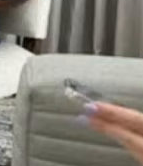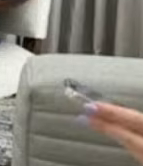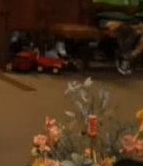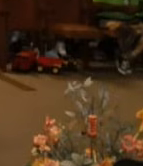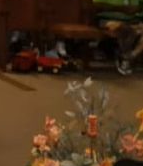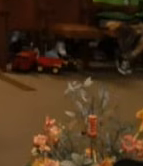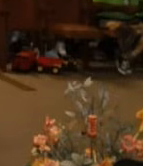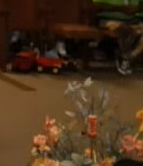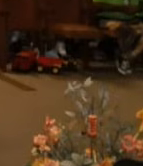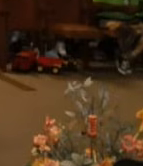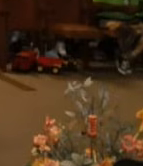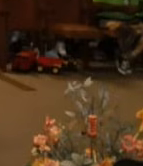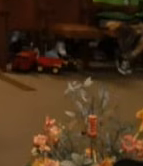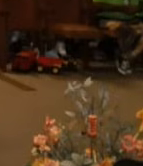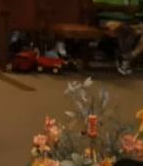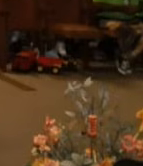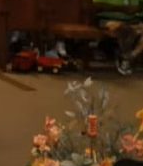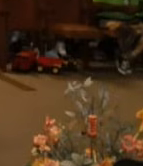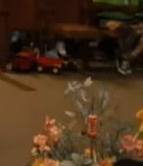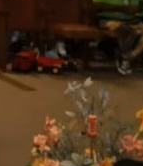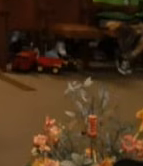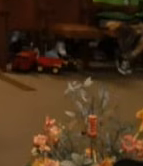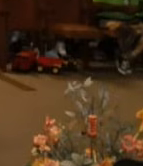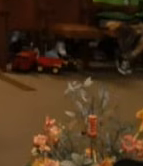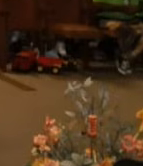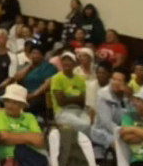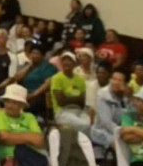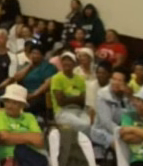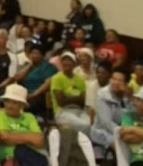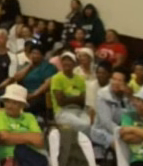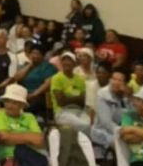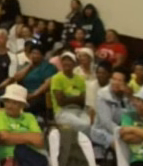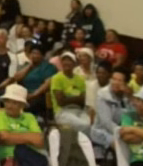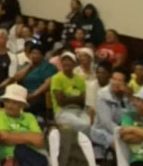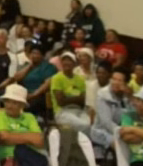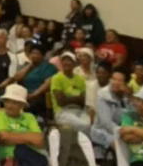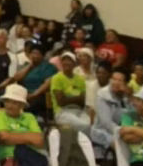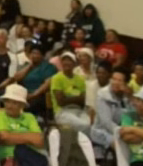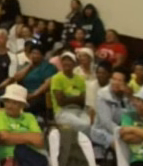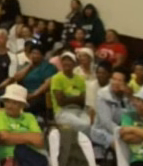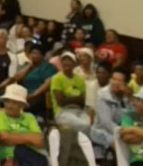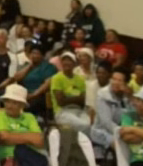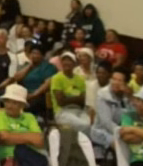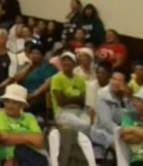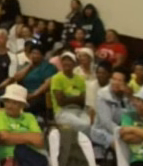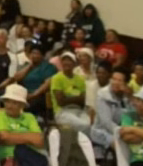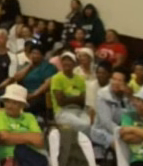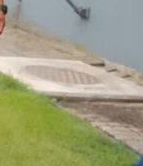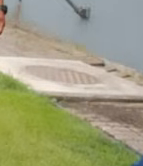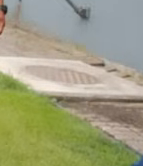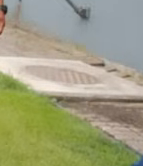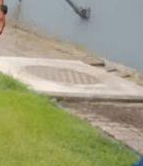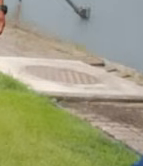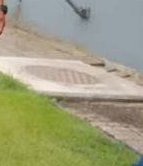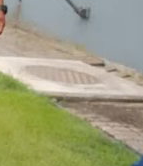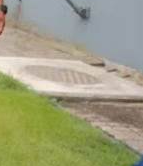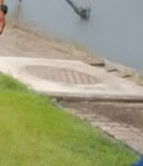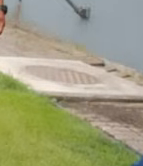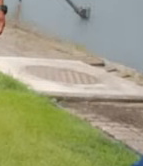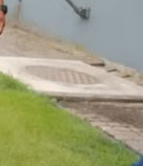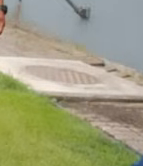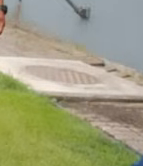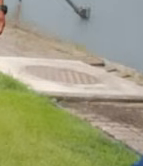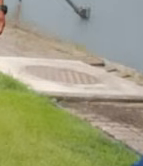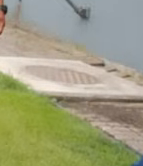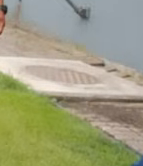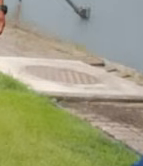the law within his first 100 days in office, and promised to bring back South Africa's favorite sports like soccer and rugby from